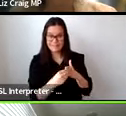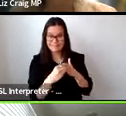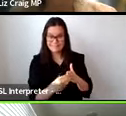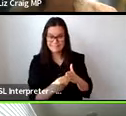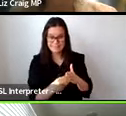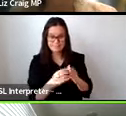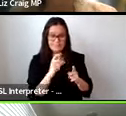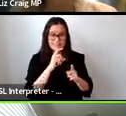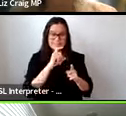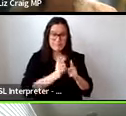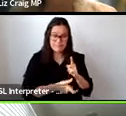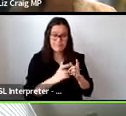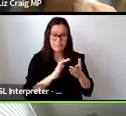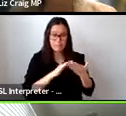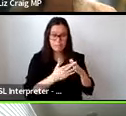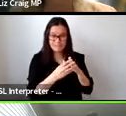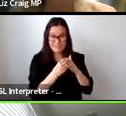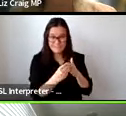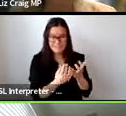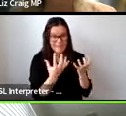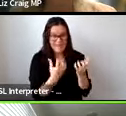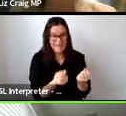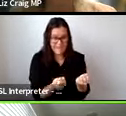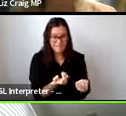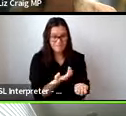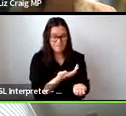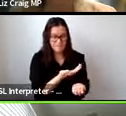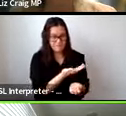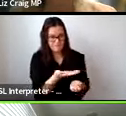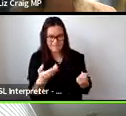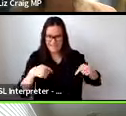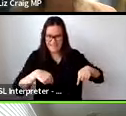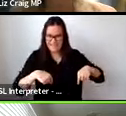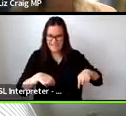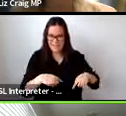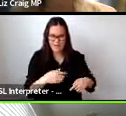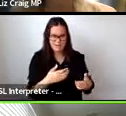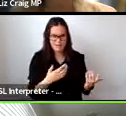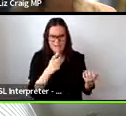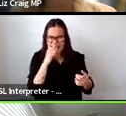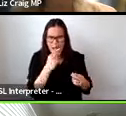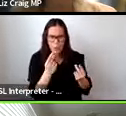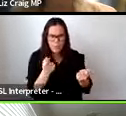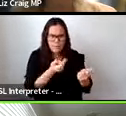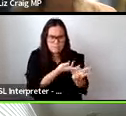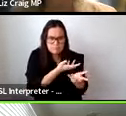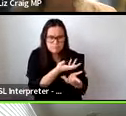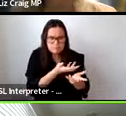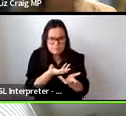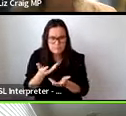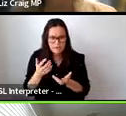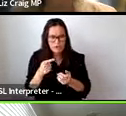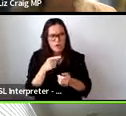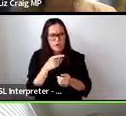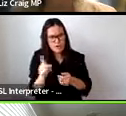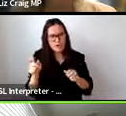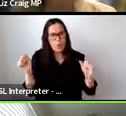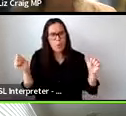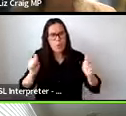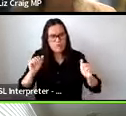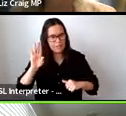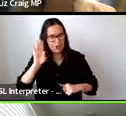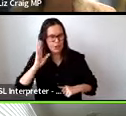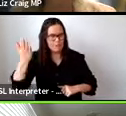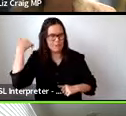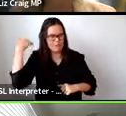movement here with whom the discussions could be held extremely quickly because you've already heard from everybody. They know what they